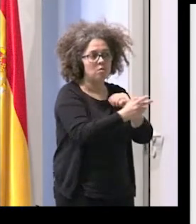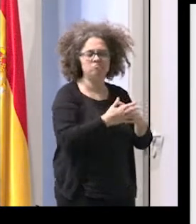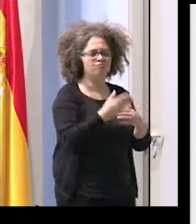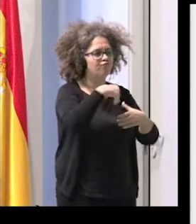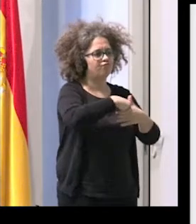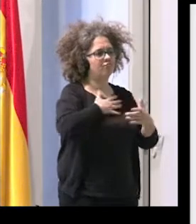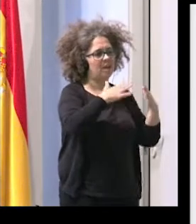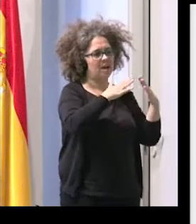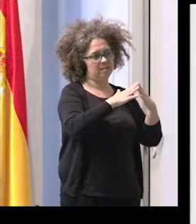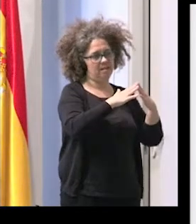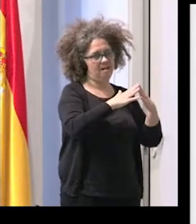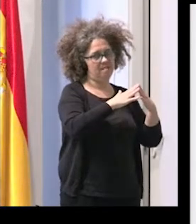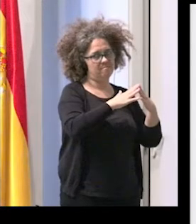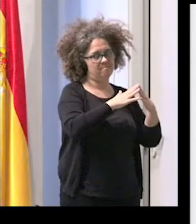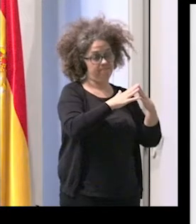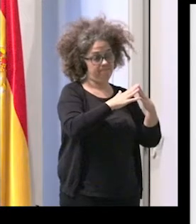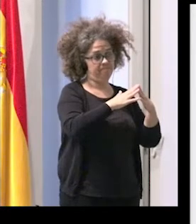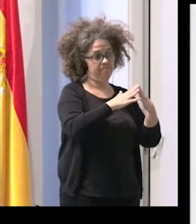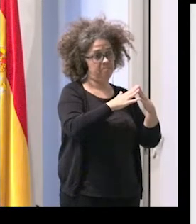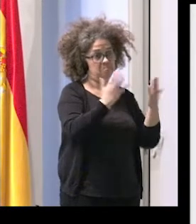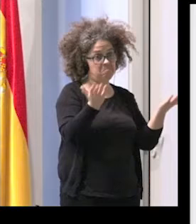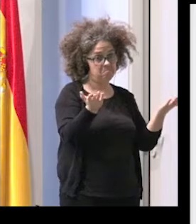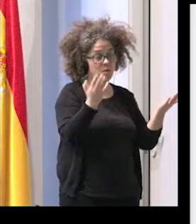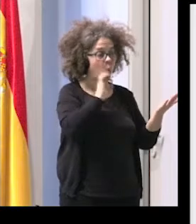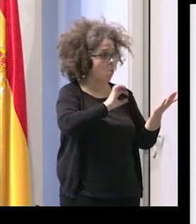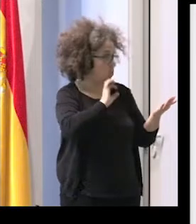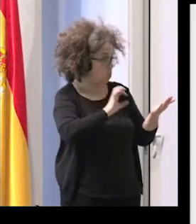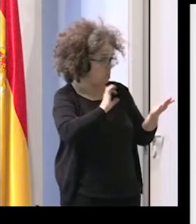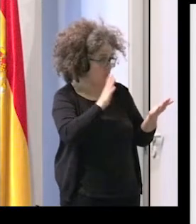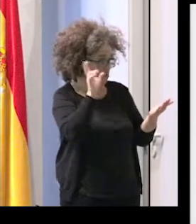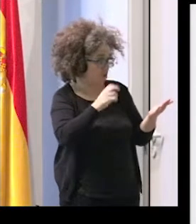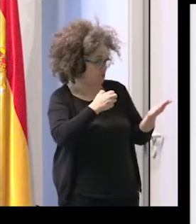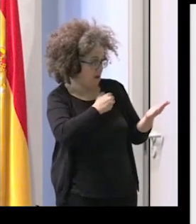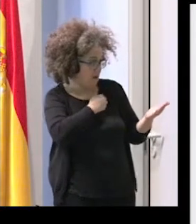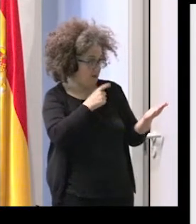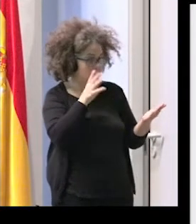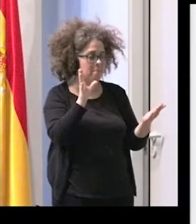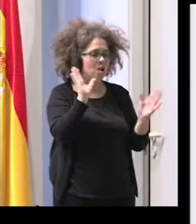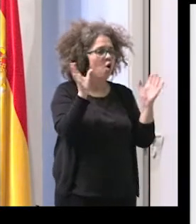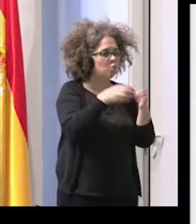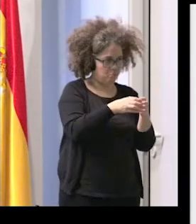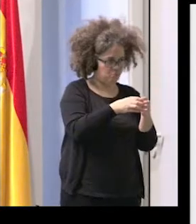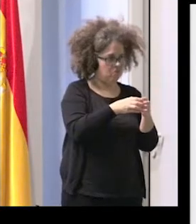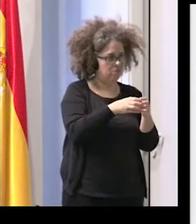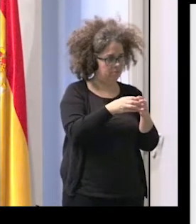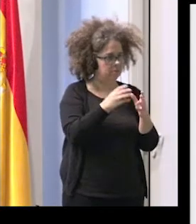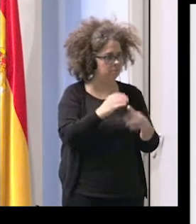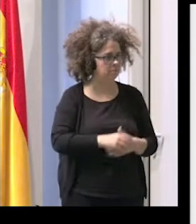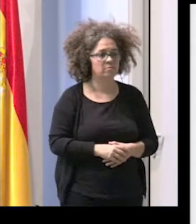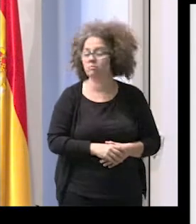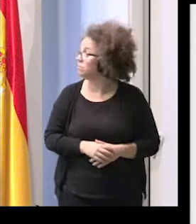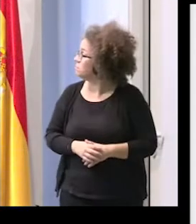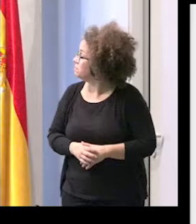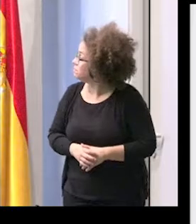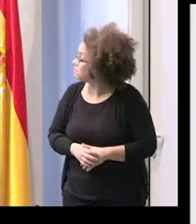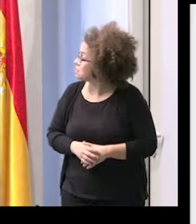But they were mostly inside in a group with other children. This is the children with hearing loss, and this